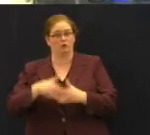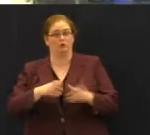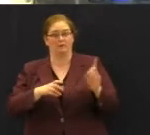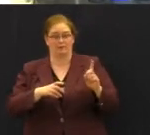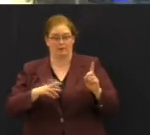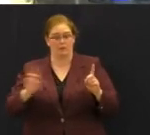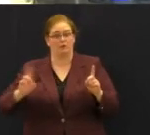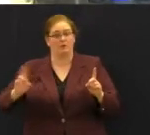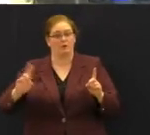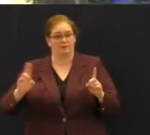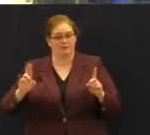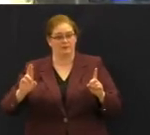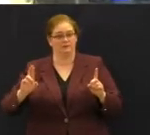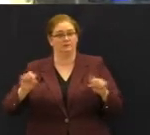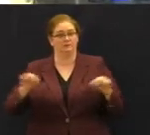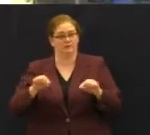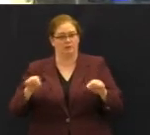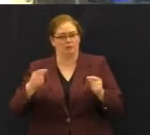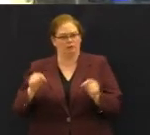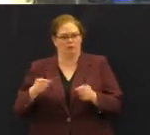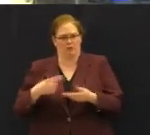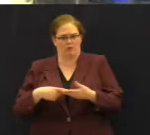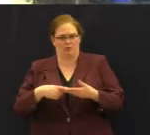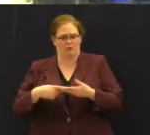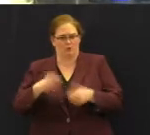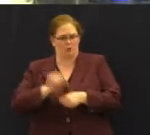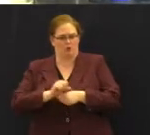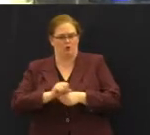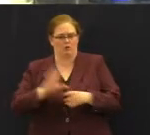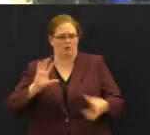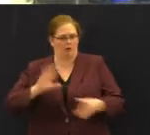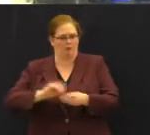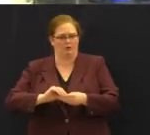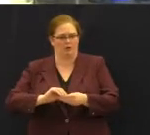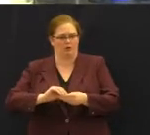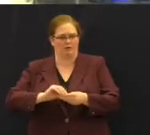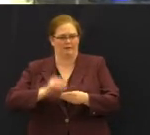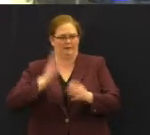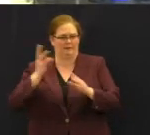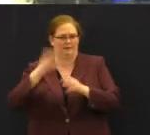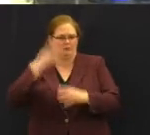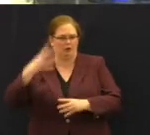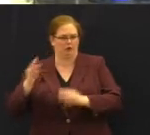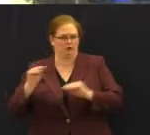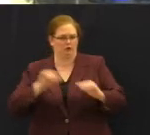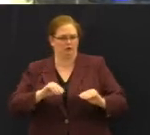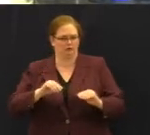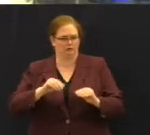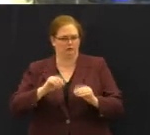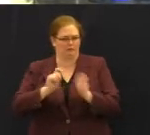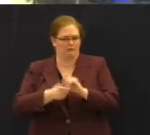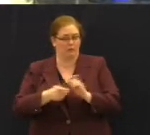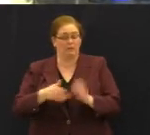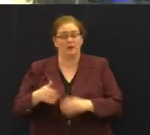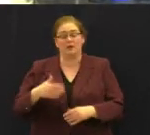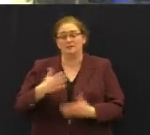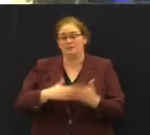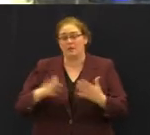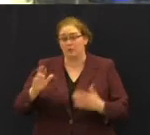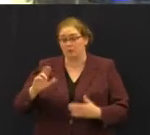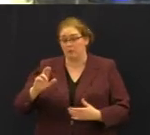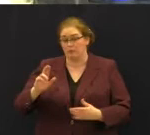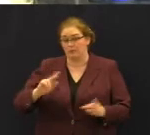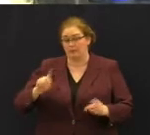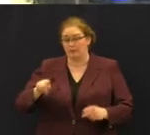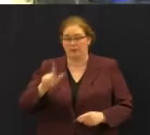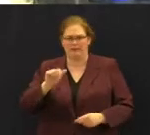and Republicans that were trying to work on a comprehensive immigration reform plan. And some of the Republican members are still,